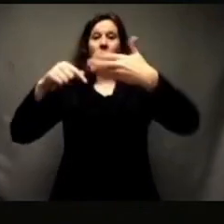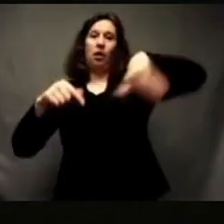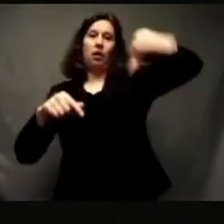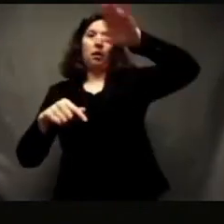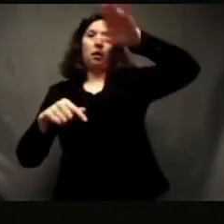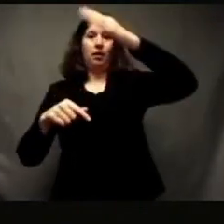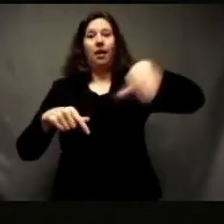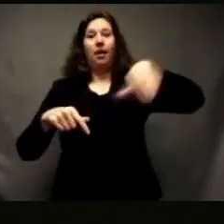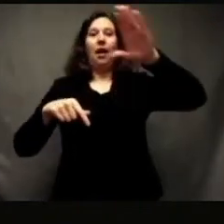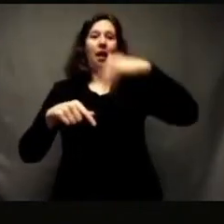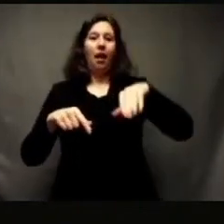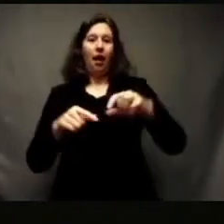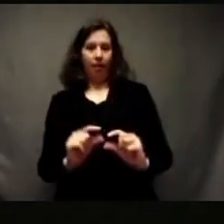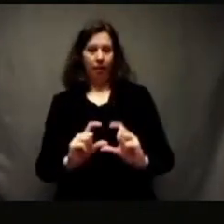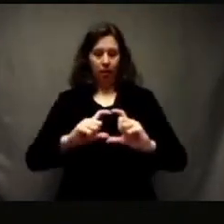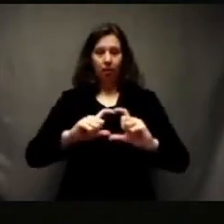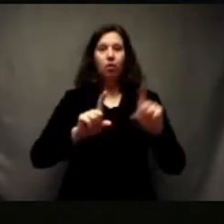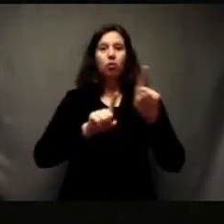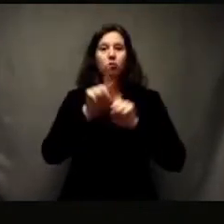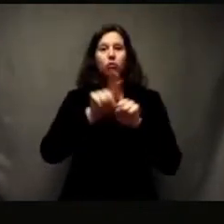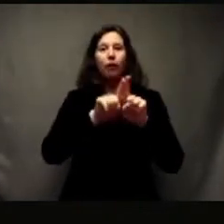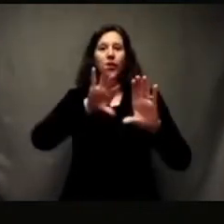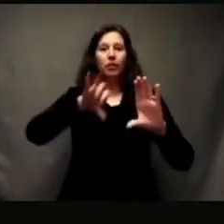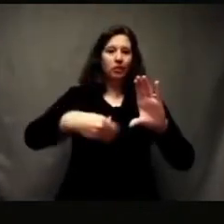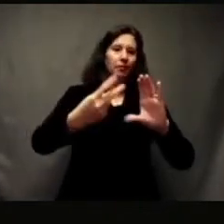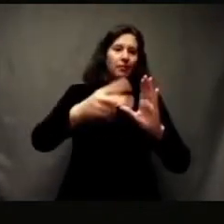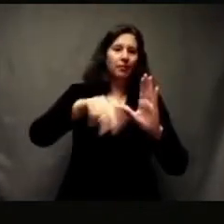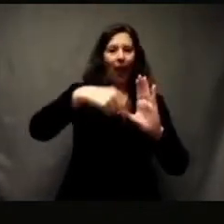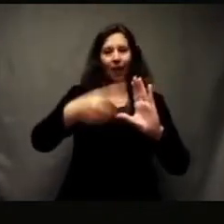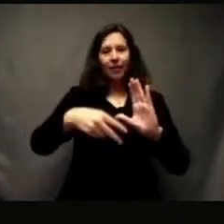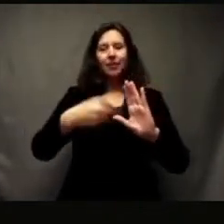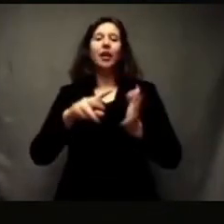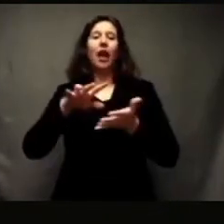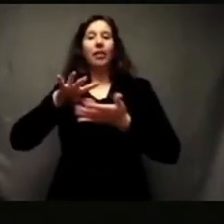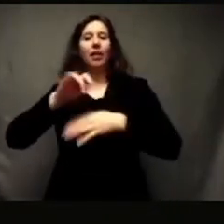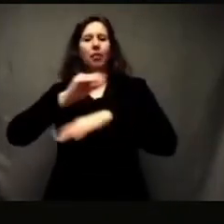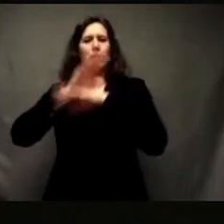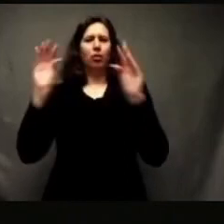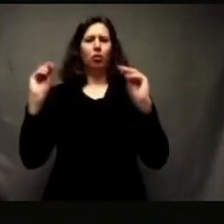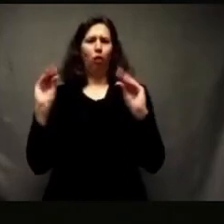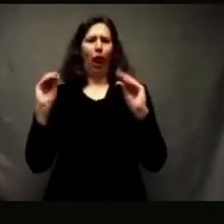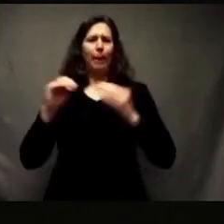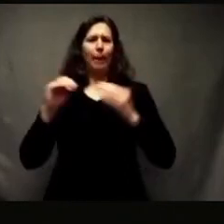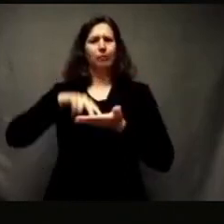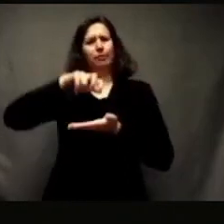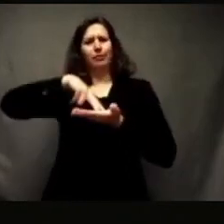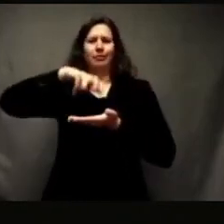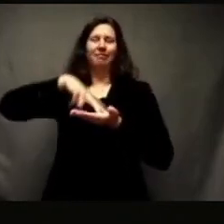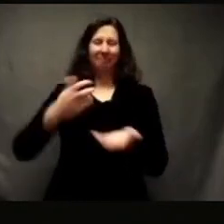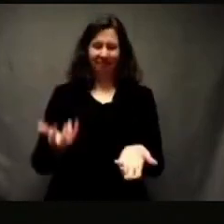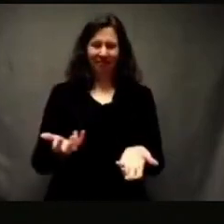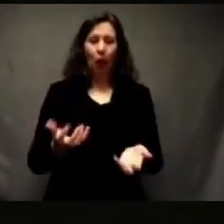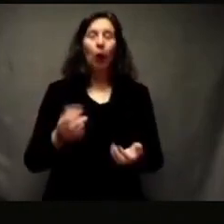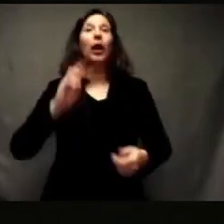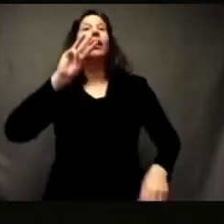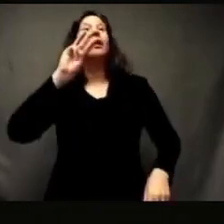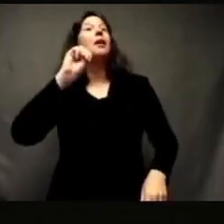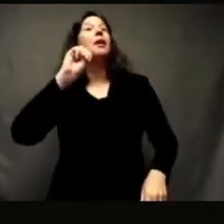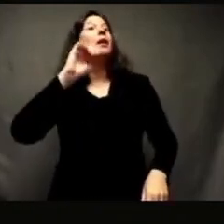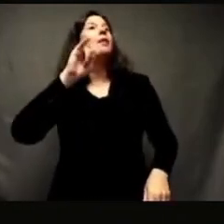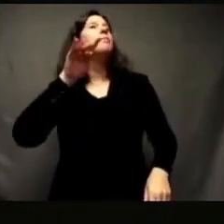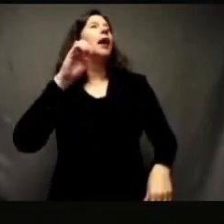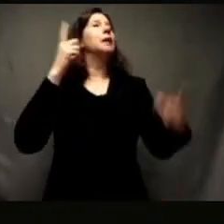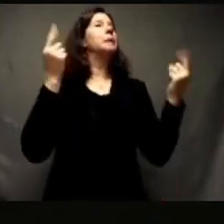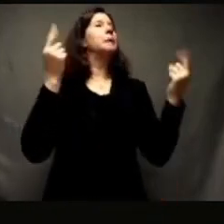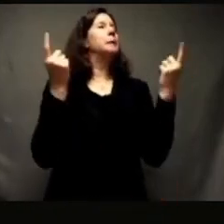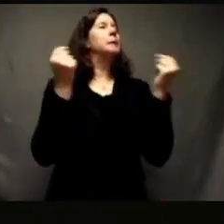they're dancing. All right. So Maddie, what should we do? Let's think about this. How